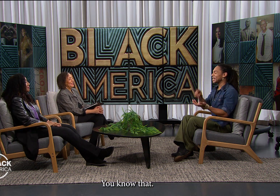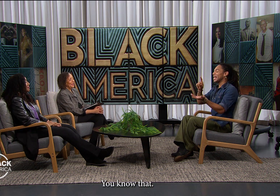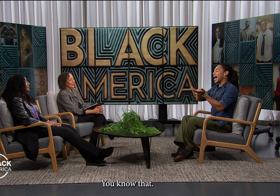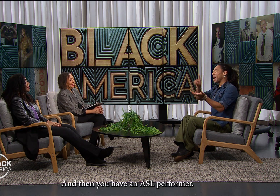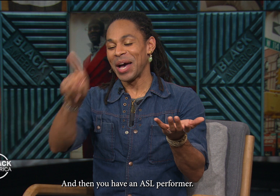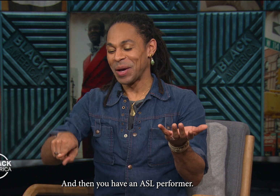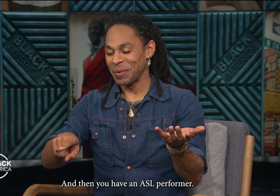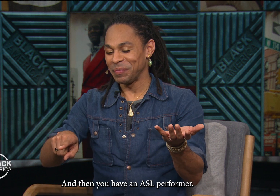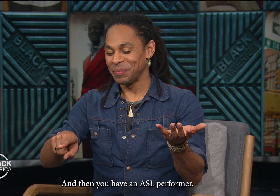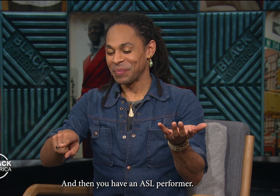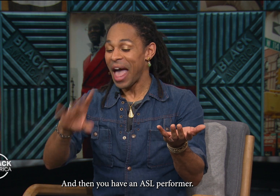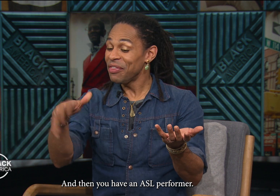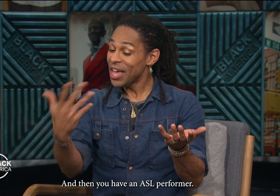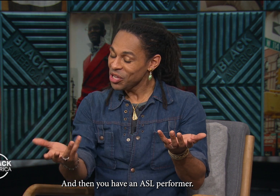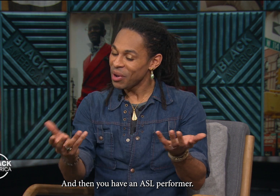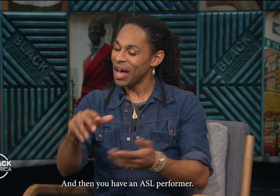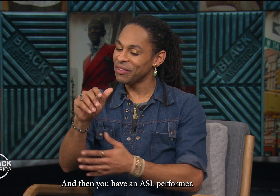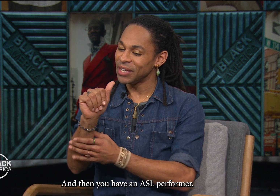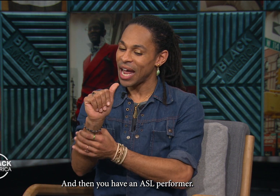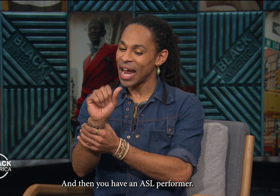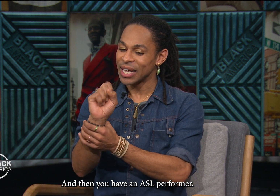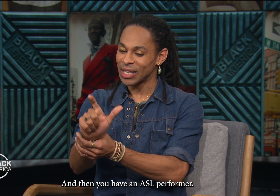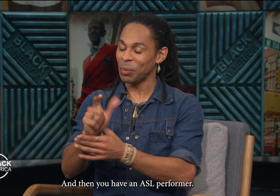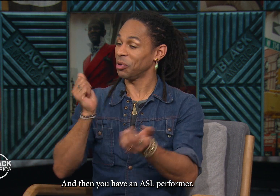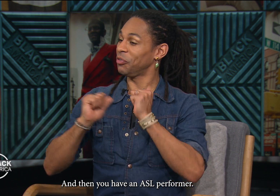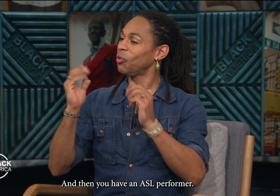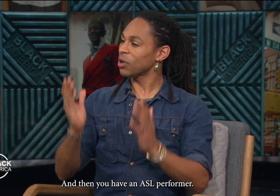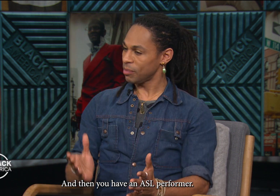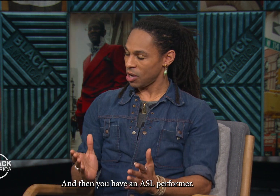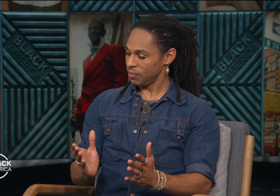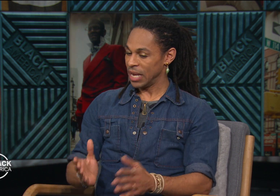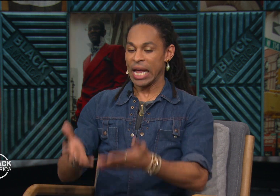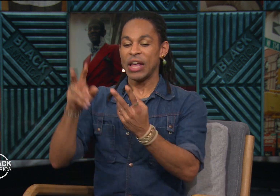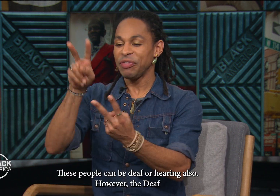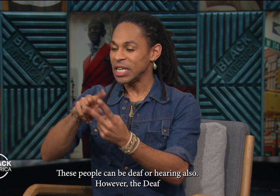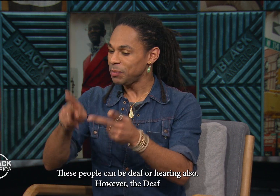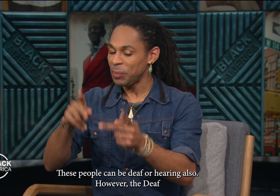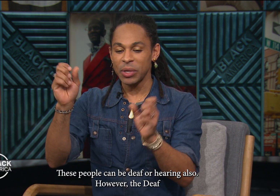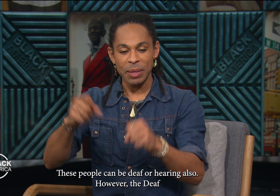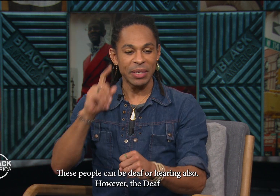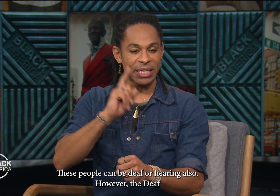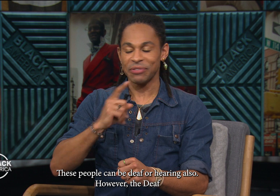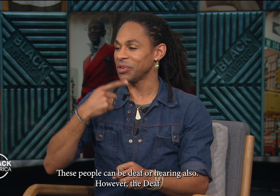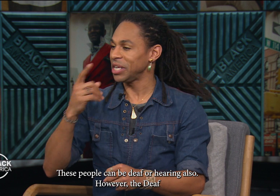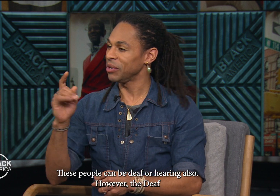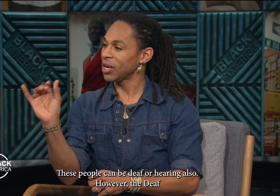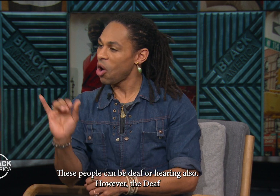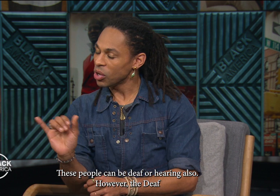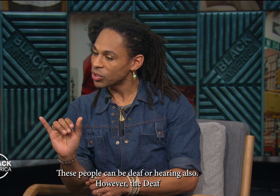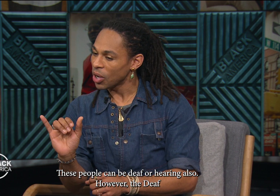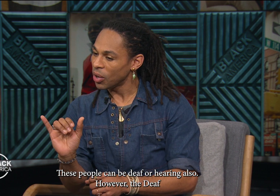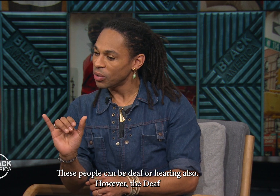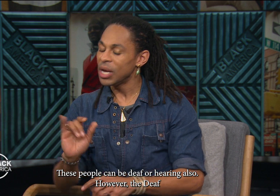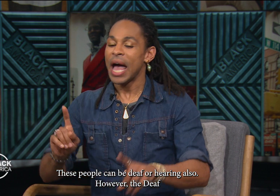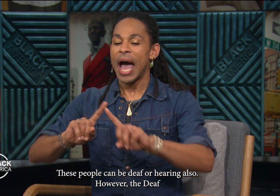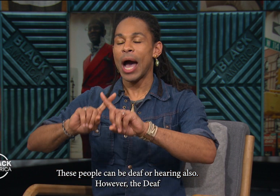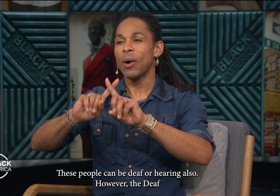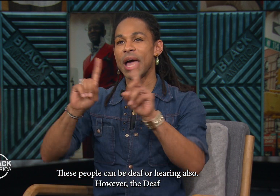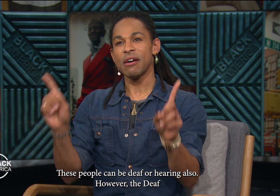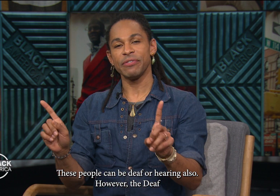that. And then you have an ASL performer. These people can be deaf or hearing